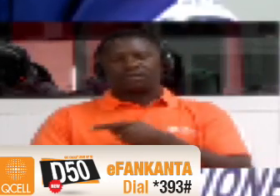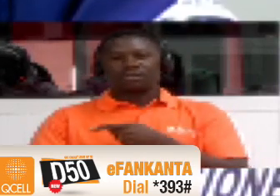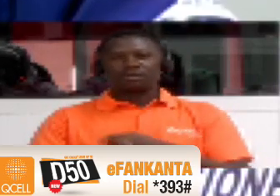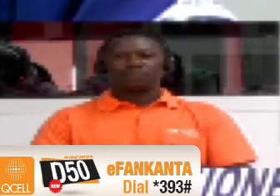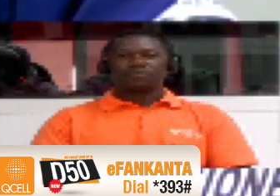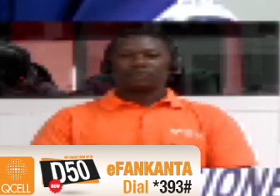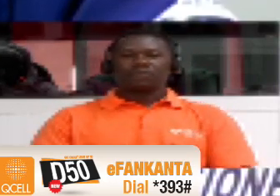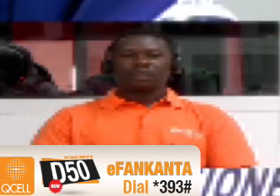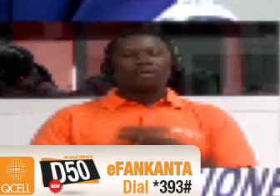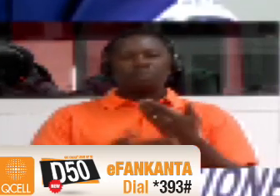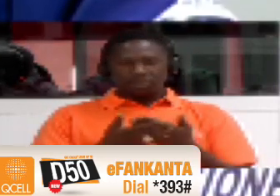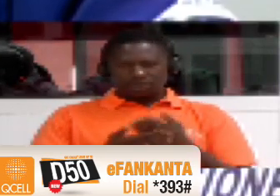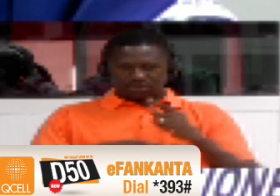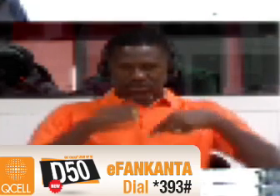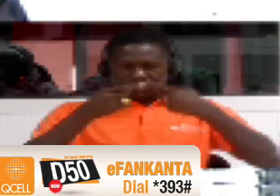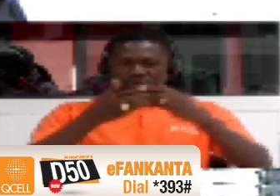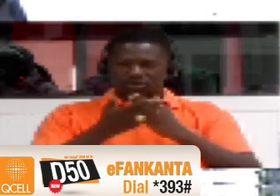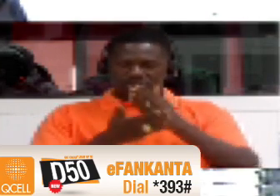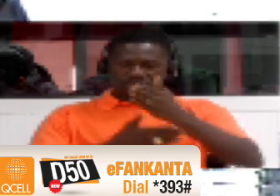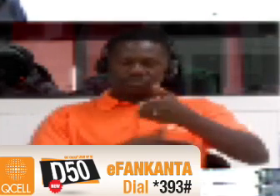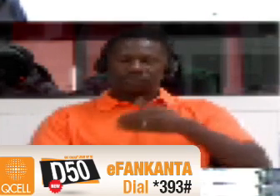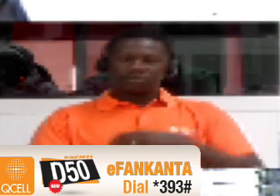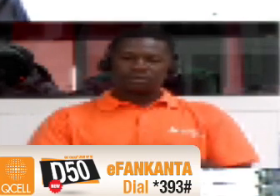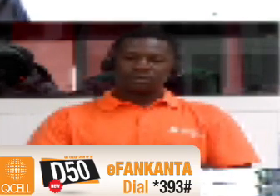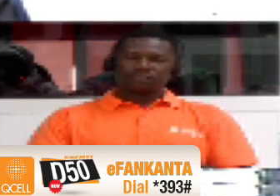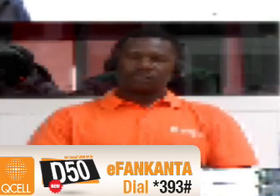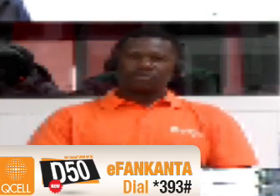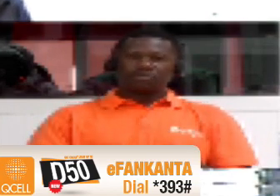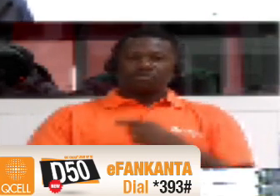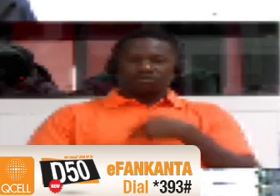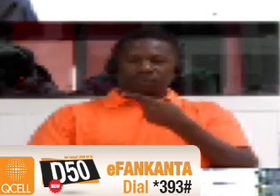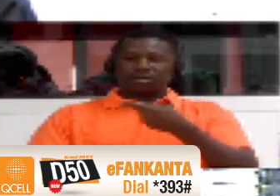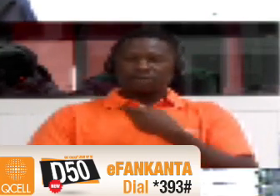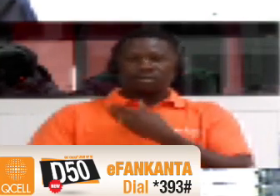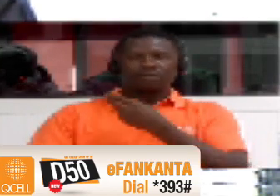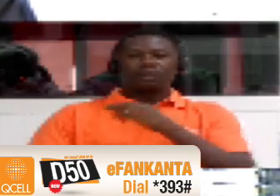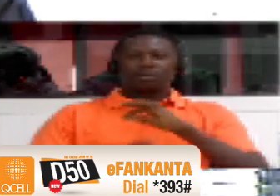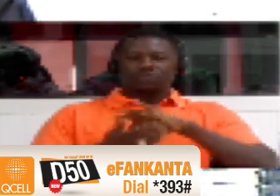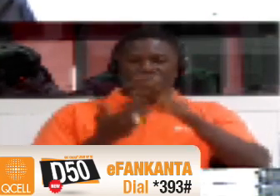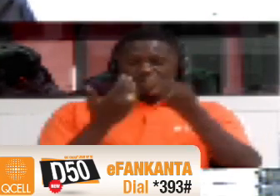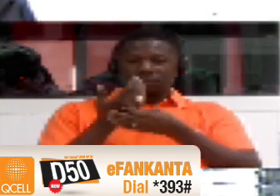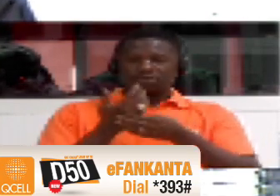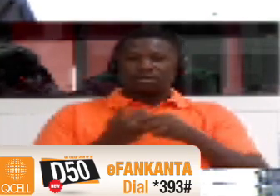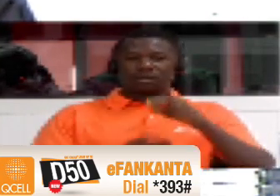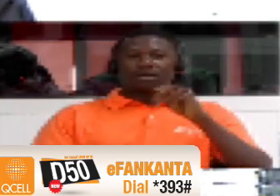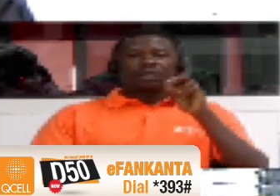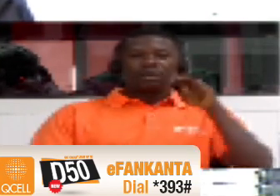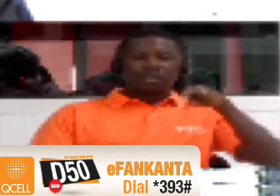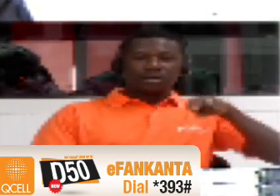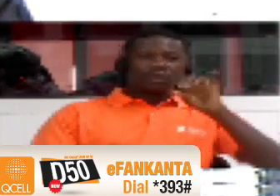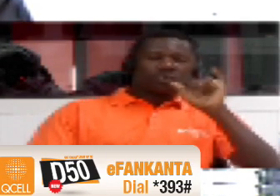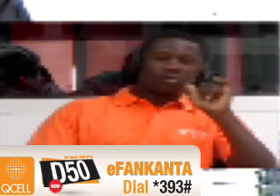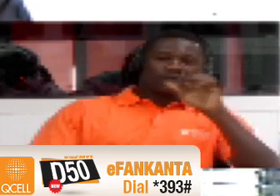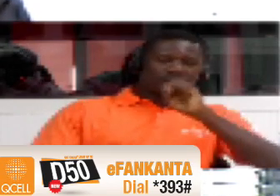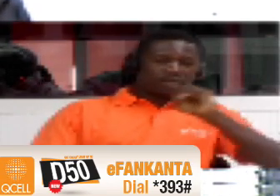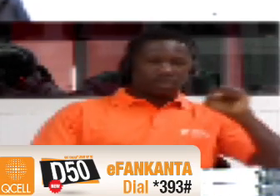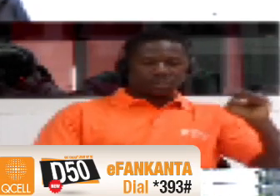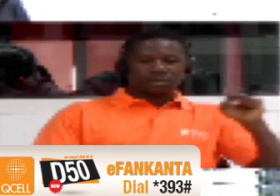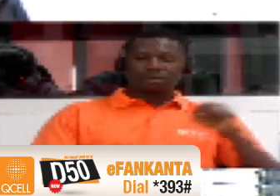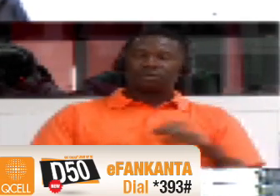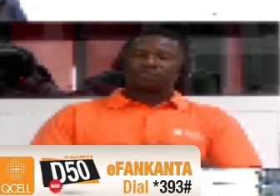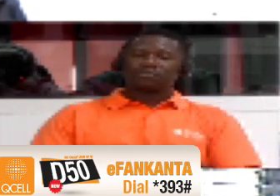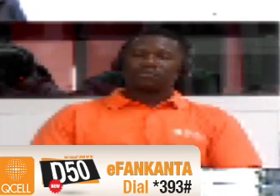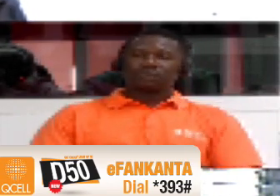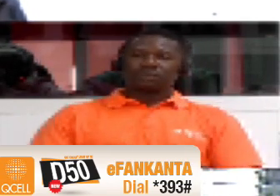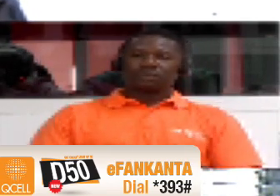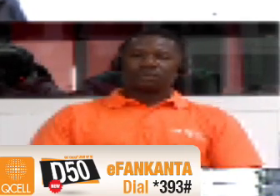sorry. Yeah, please continue. But I was not at NYSS. From there, I went on to the NYSS. A sponsor set on a